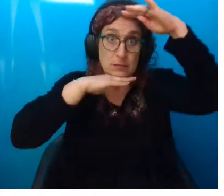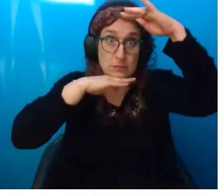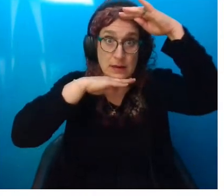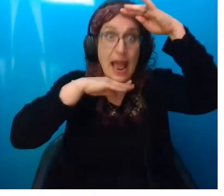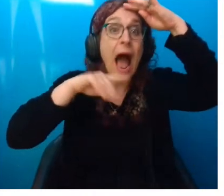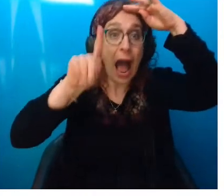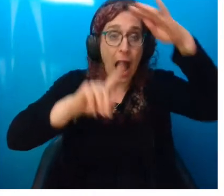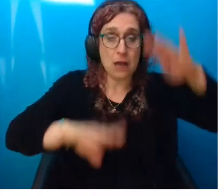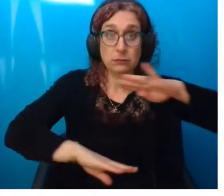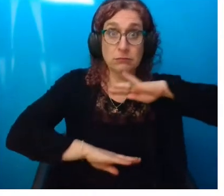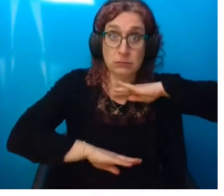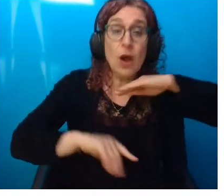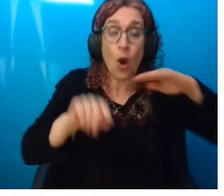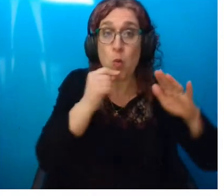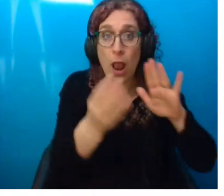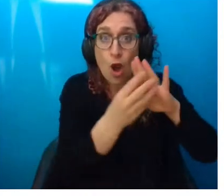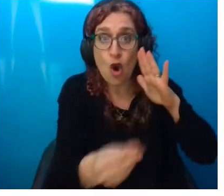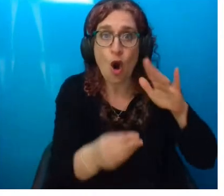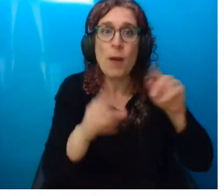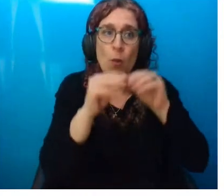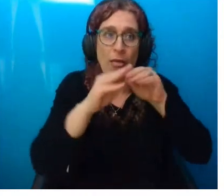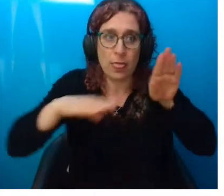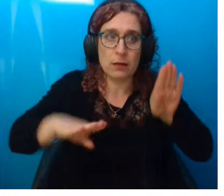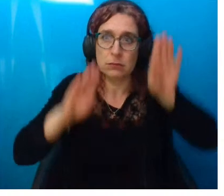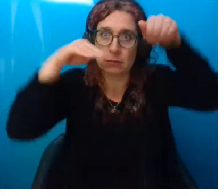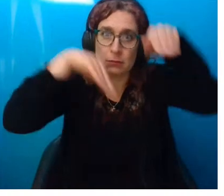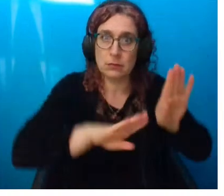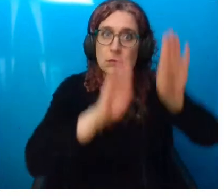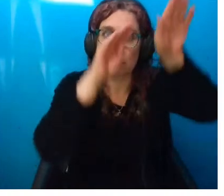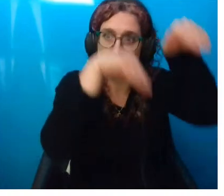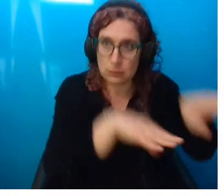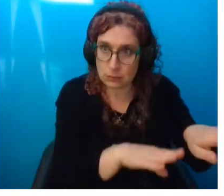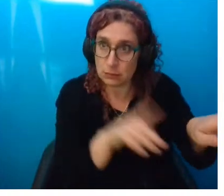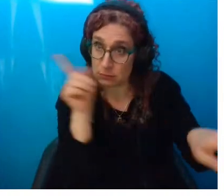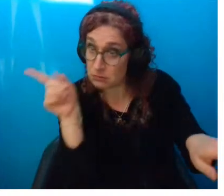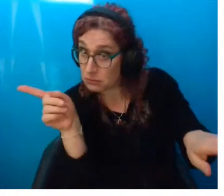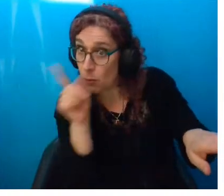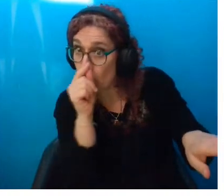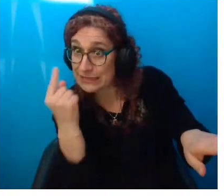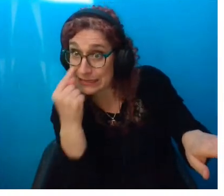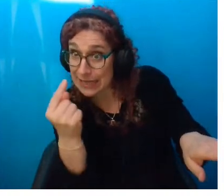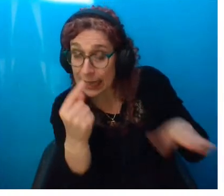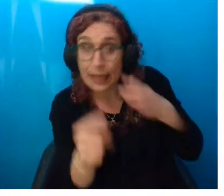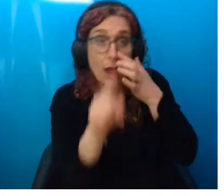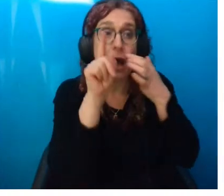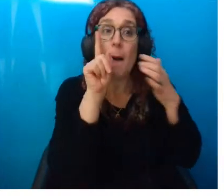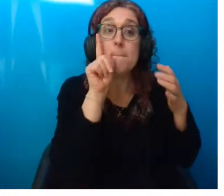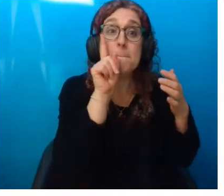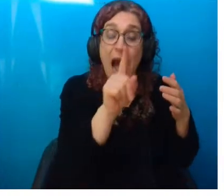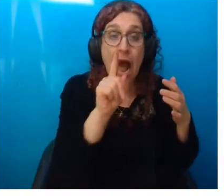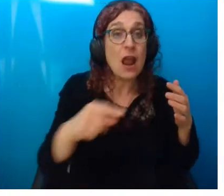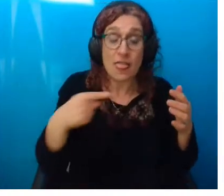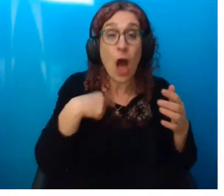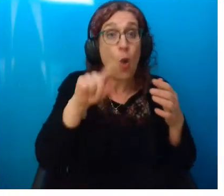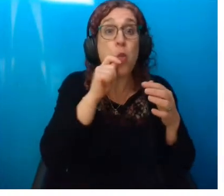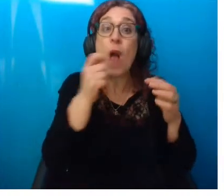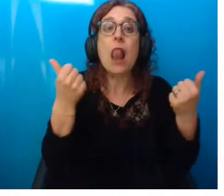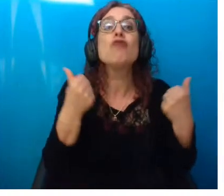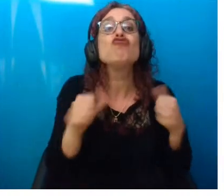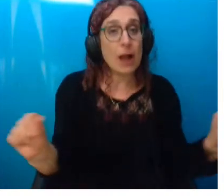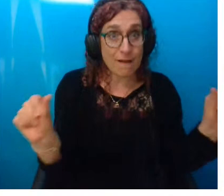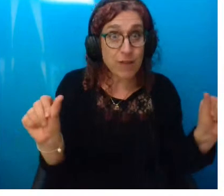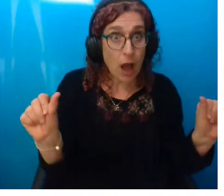airways with a fall in peak flow, or FEV1, which then recovers spontaneously without any treatment. And then, because